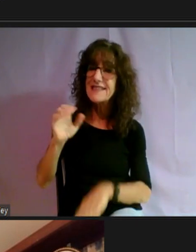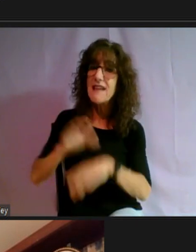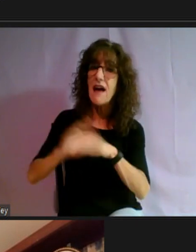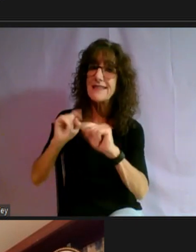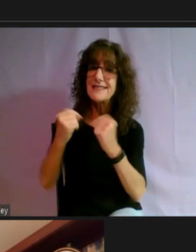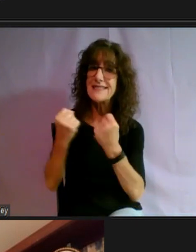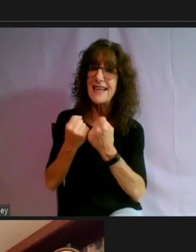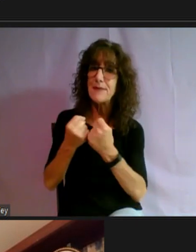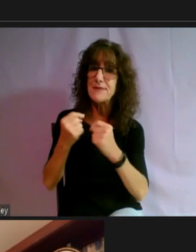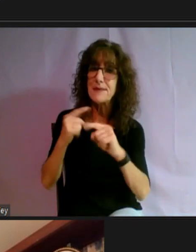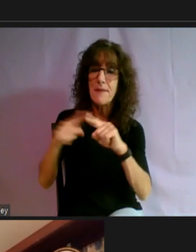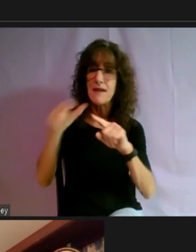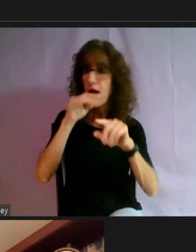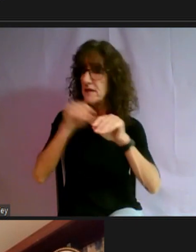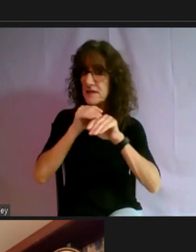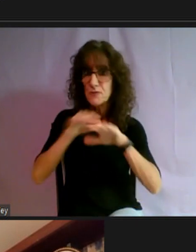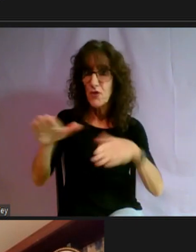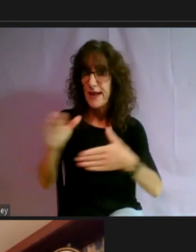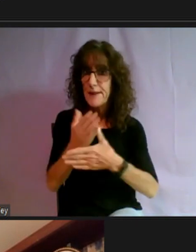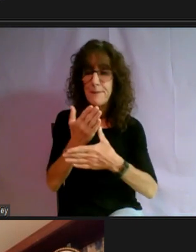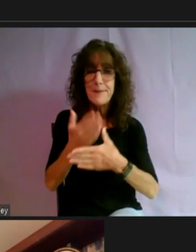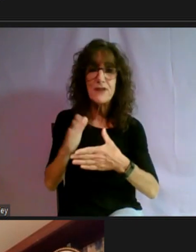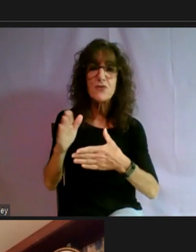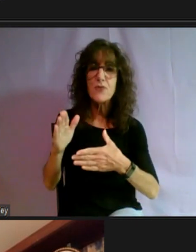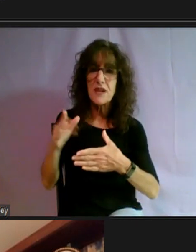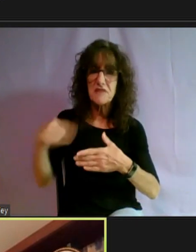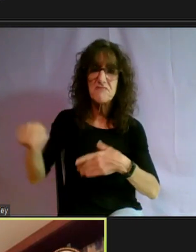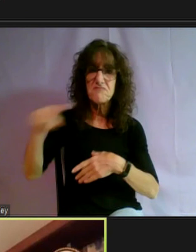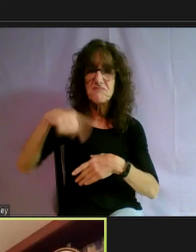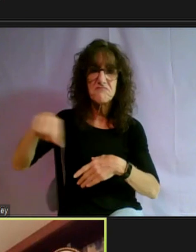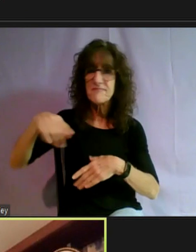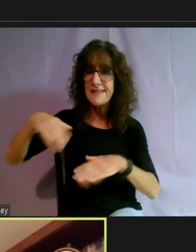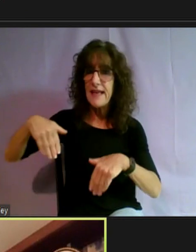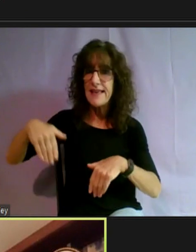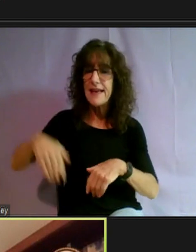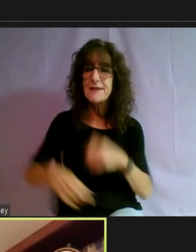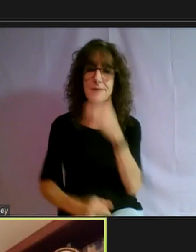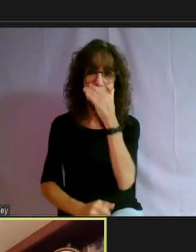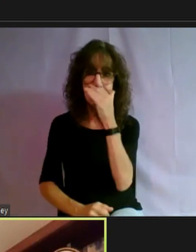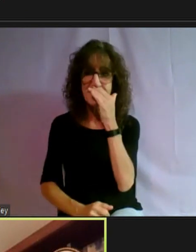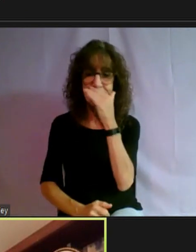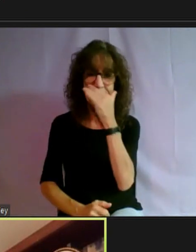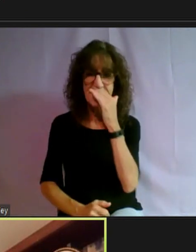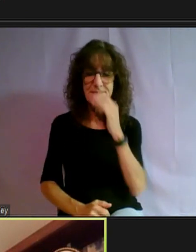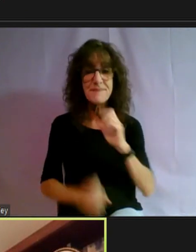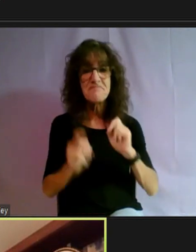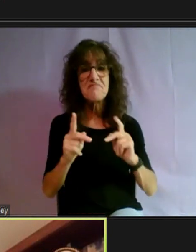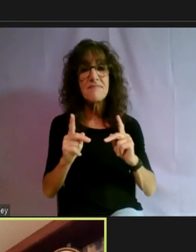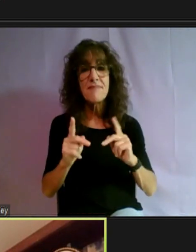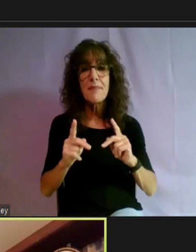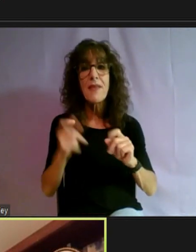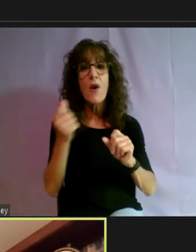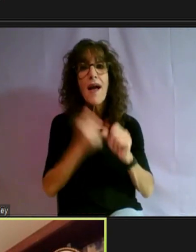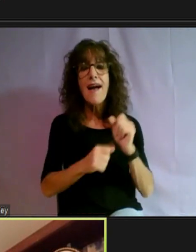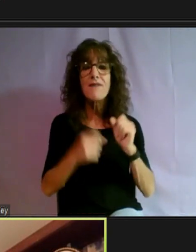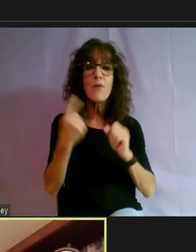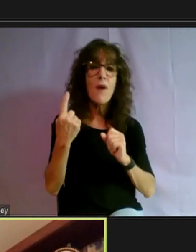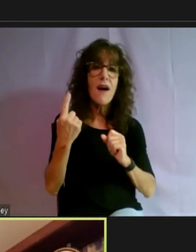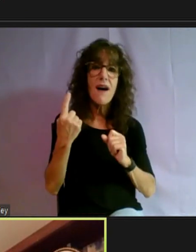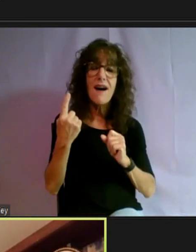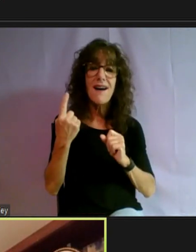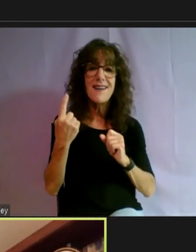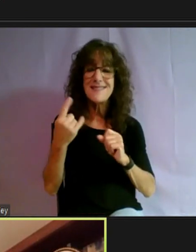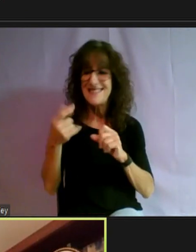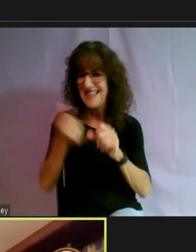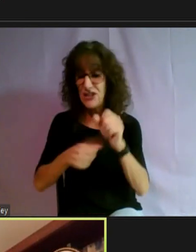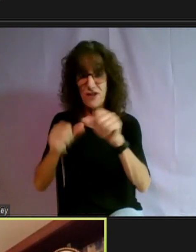outbreak, meaning spread between members yet. Okay. So yeah, every one of these